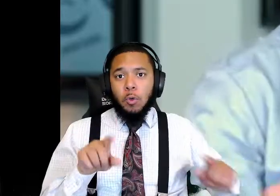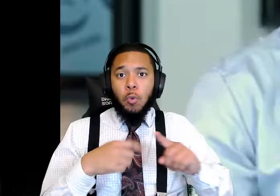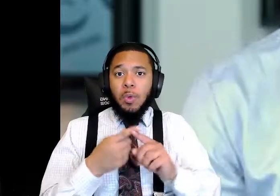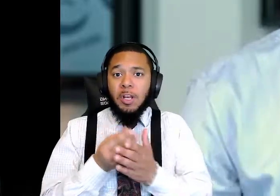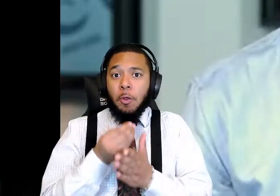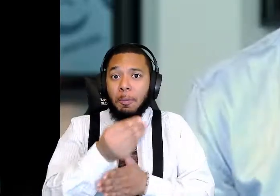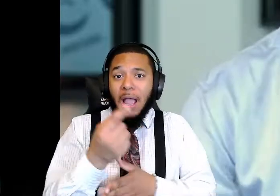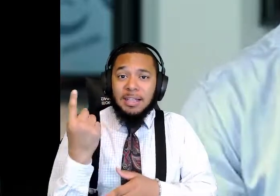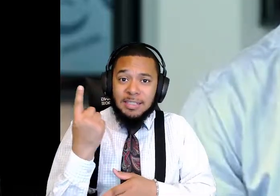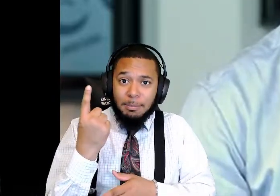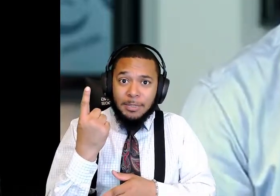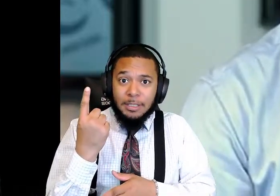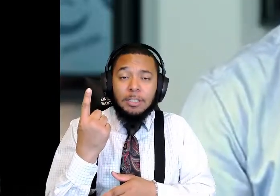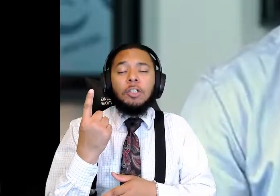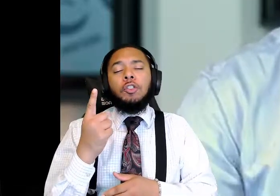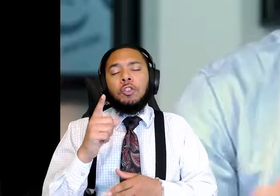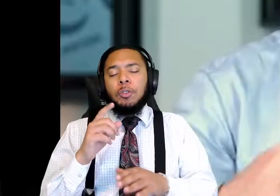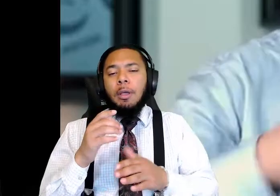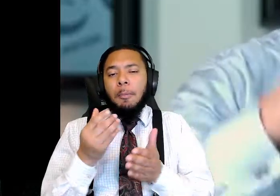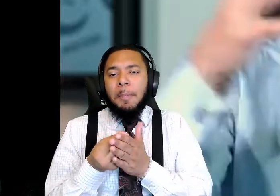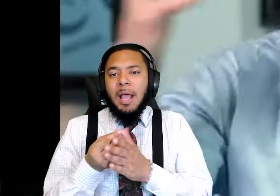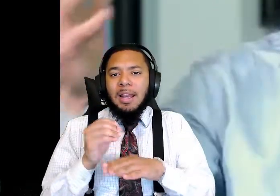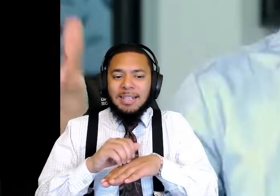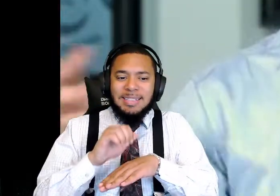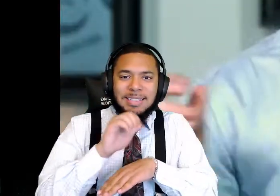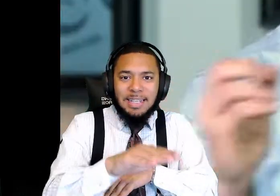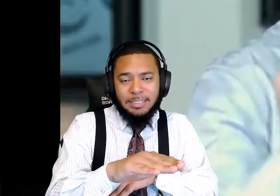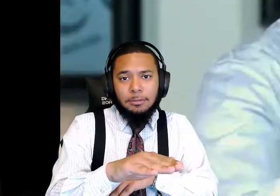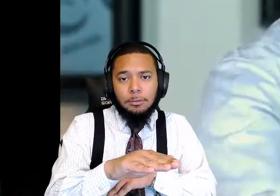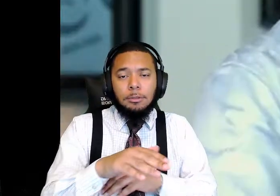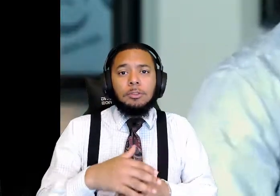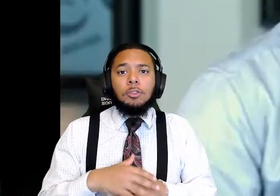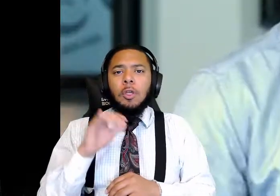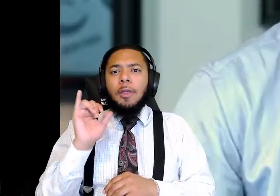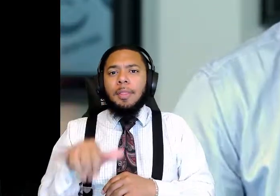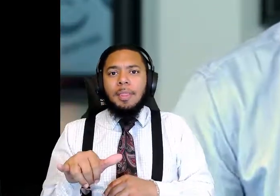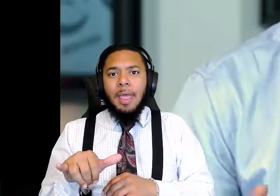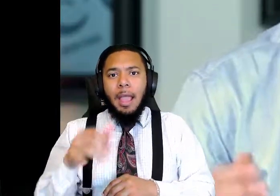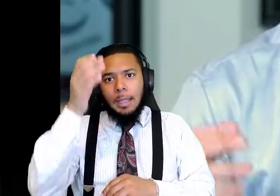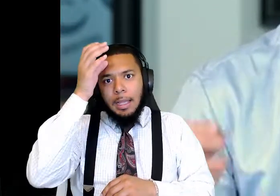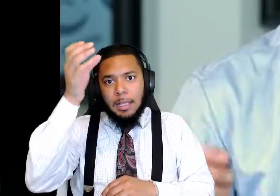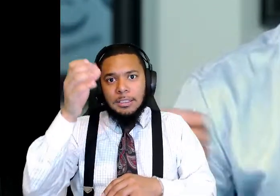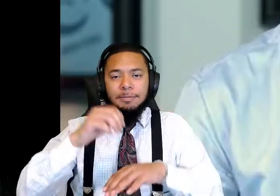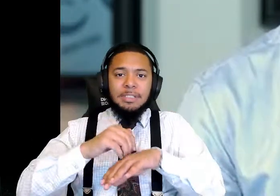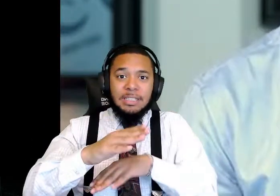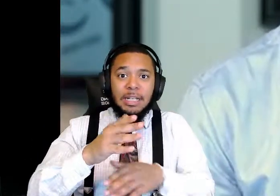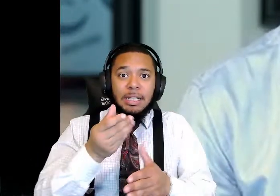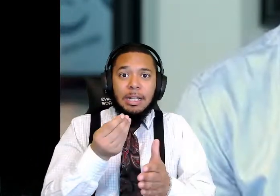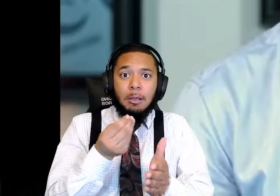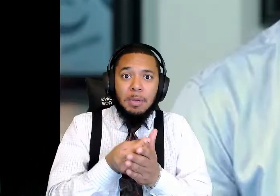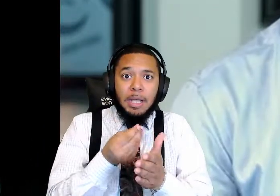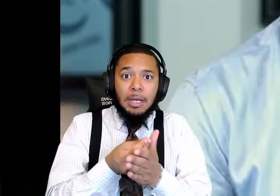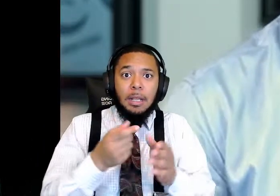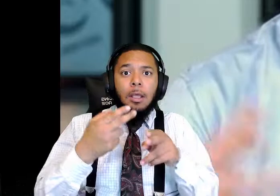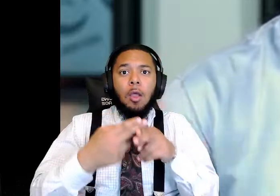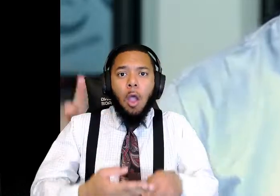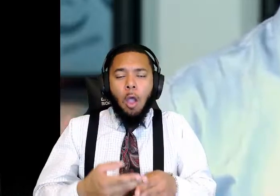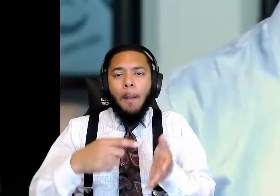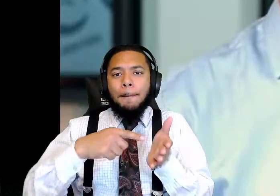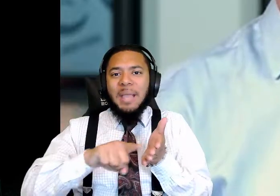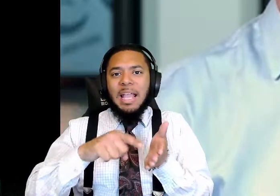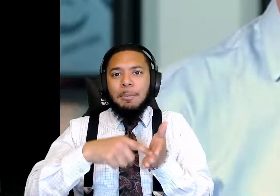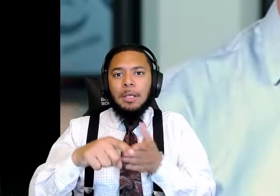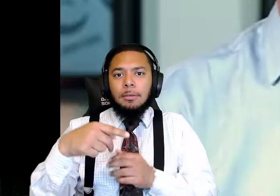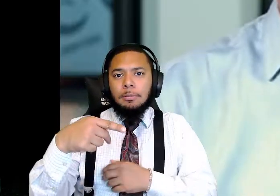send money to somebody. So that whole world of sending out money is what we refer to as payments. And the